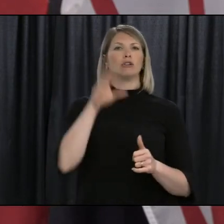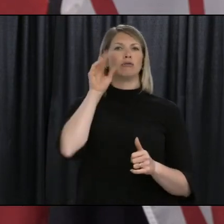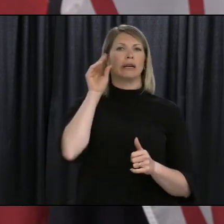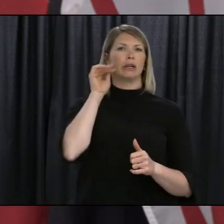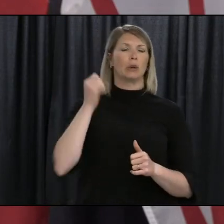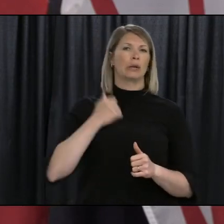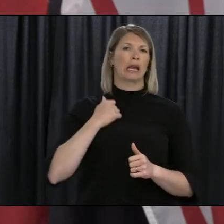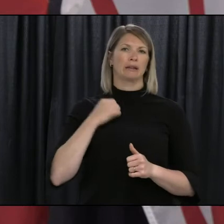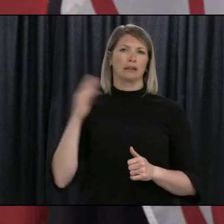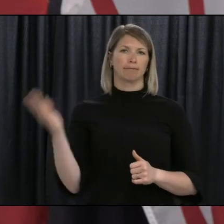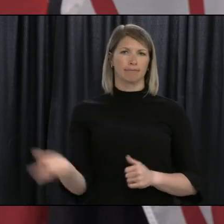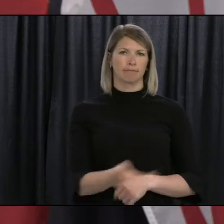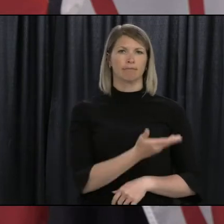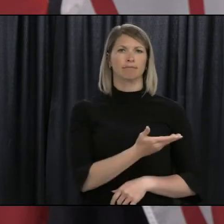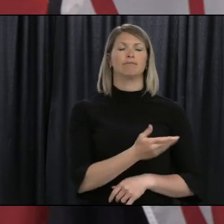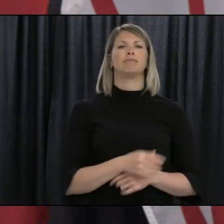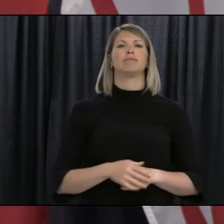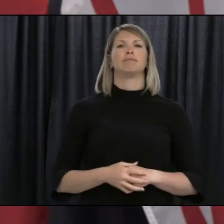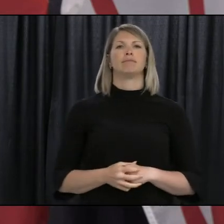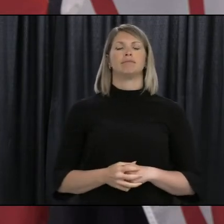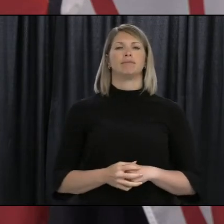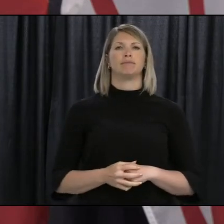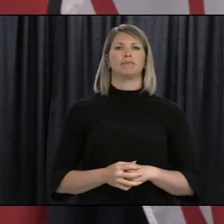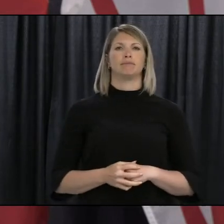Canada. Please go ahead.